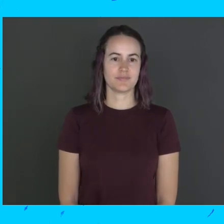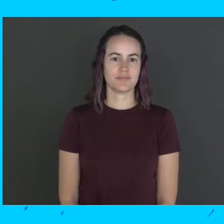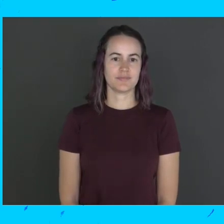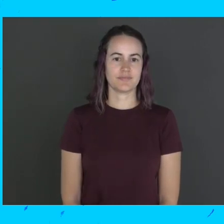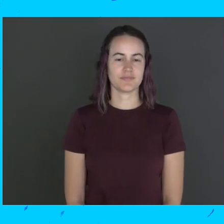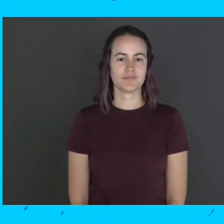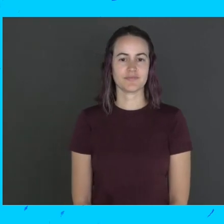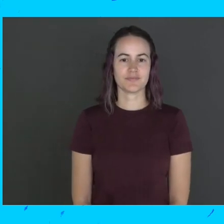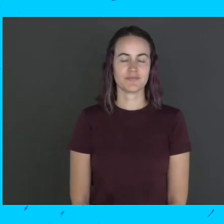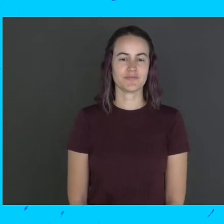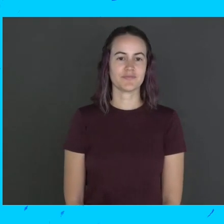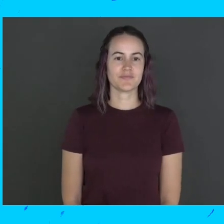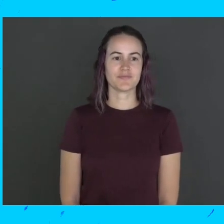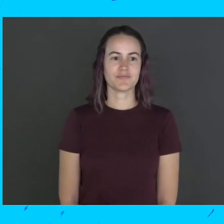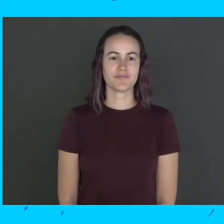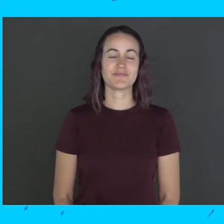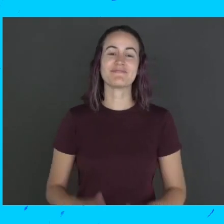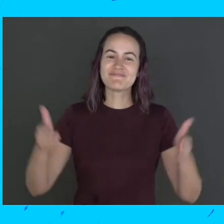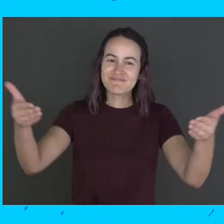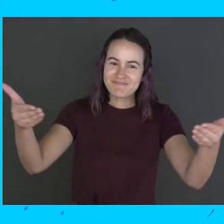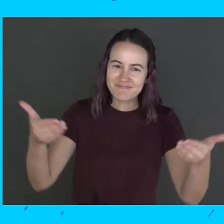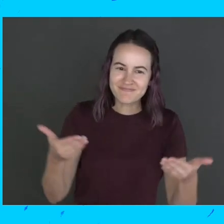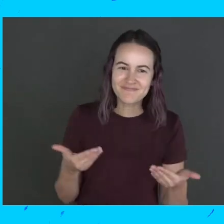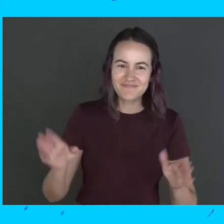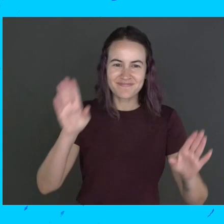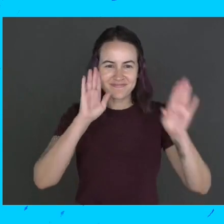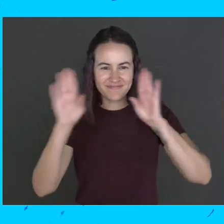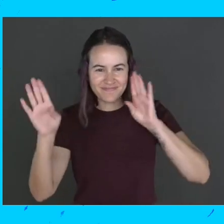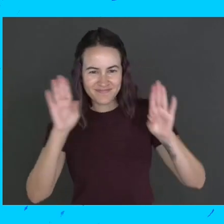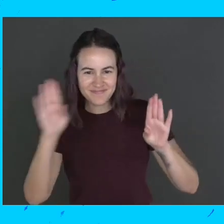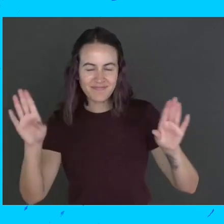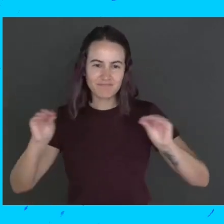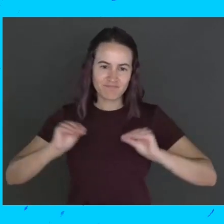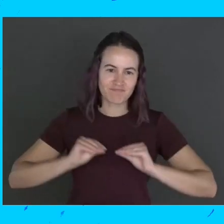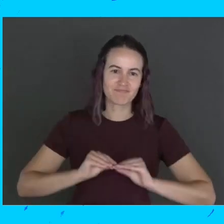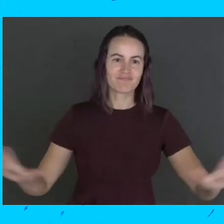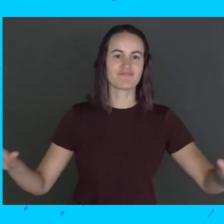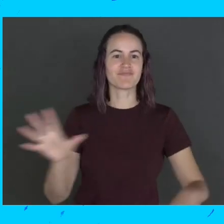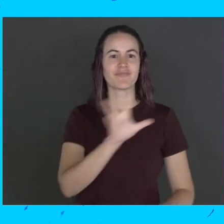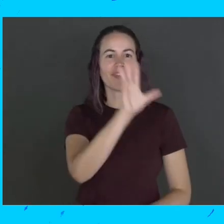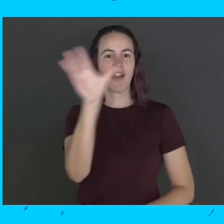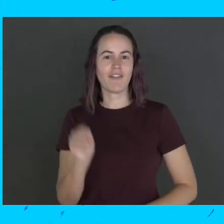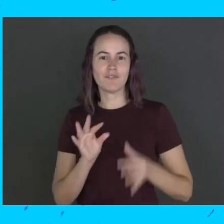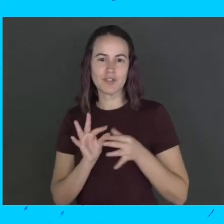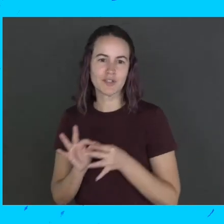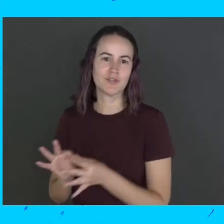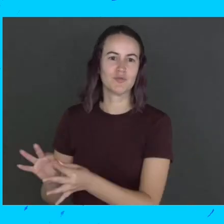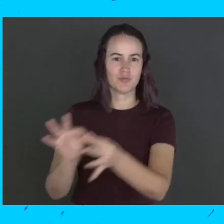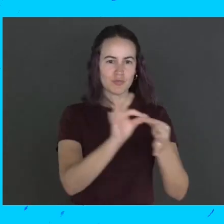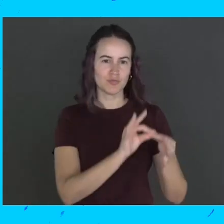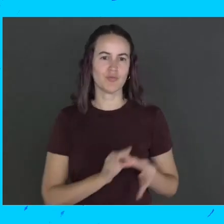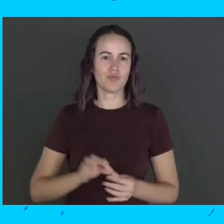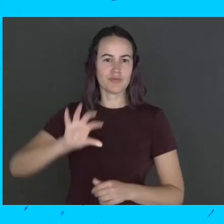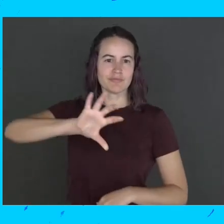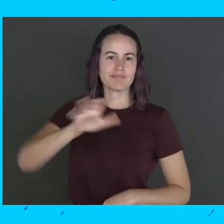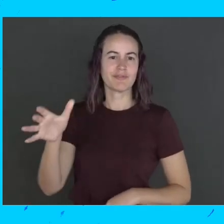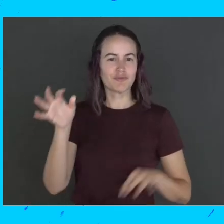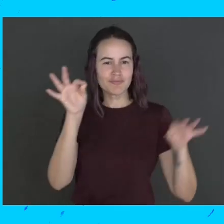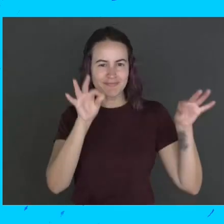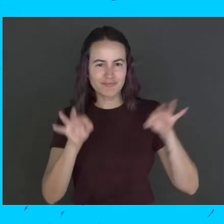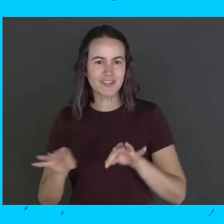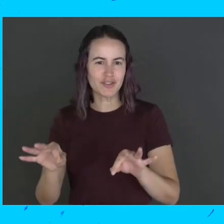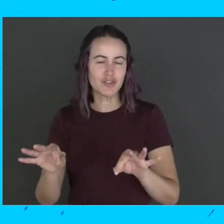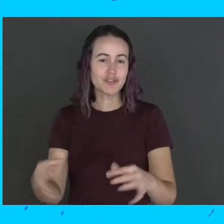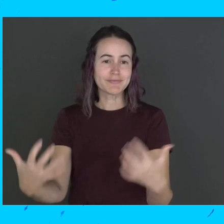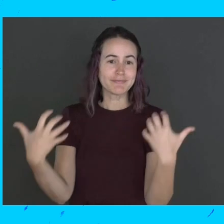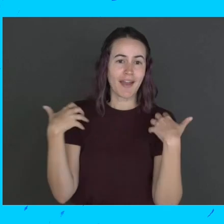ladies and gentlemen. Welcome to the launch of the African Union Coordinator Strategy for Education, for Health and Wellbeing for Young